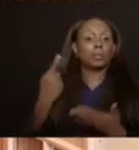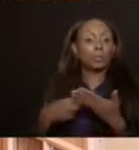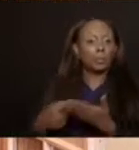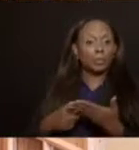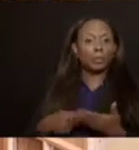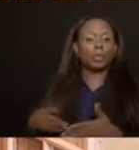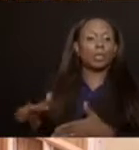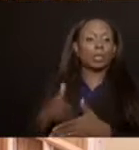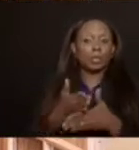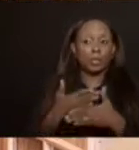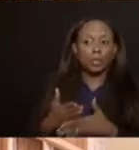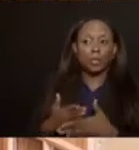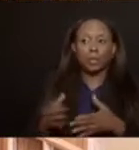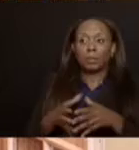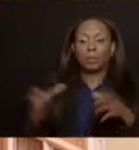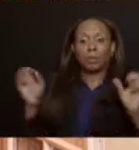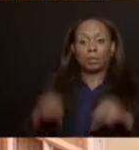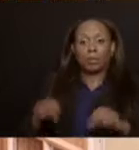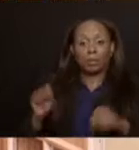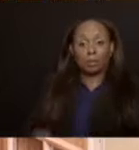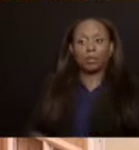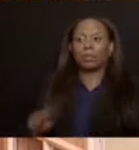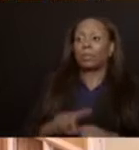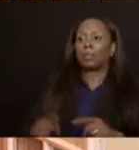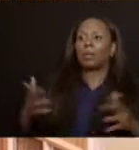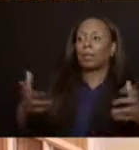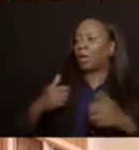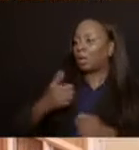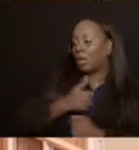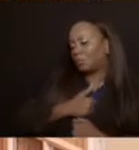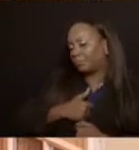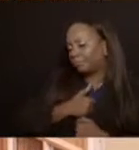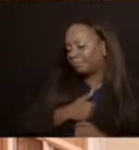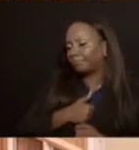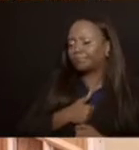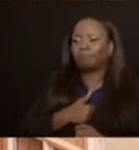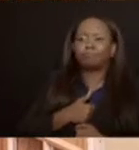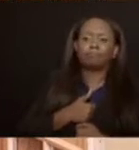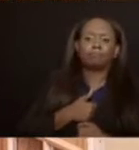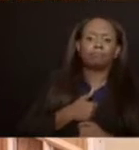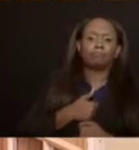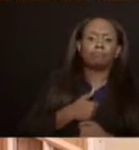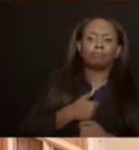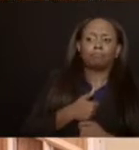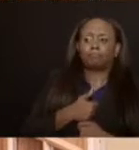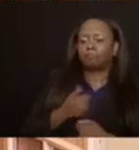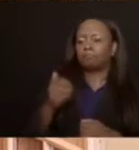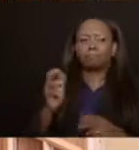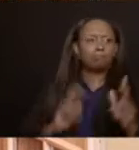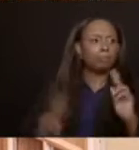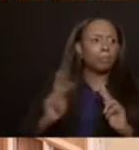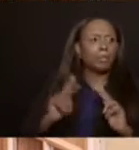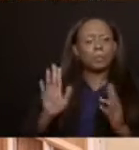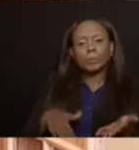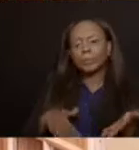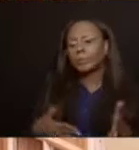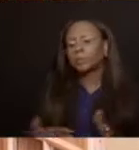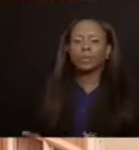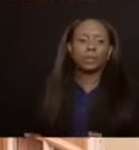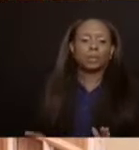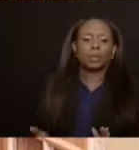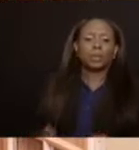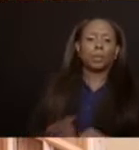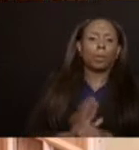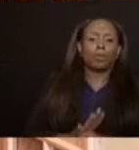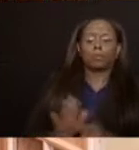want to start by expressing sympathy again, as I did last week, for those who regrettably have passed from us. This is a